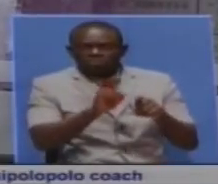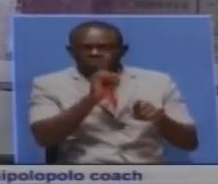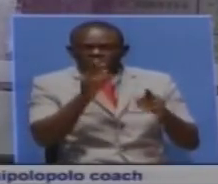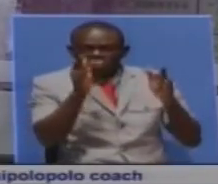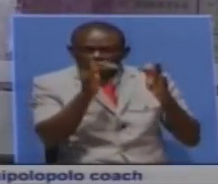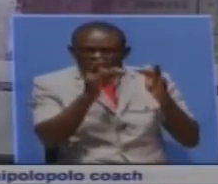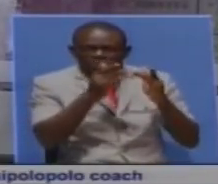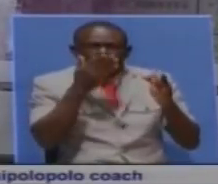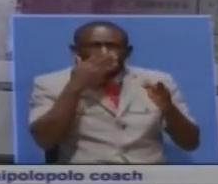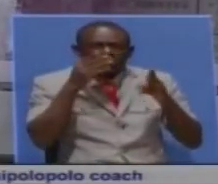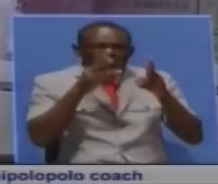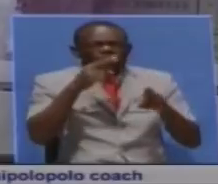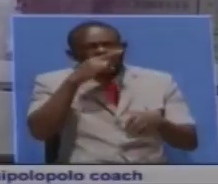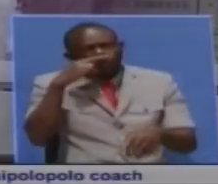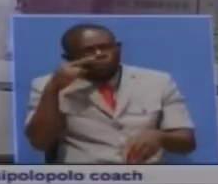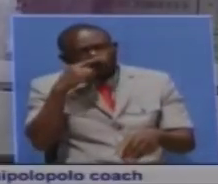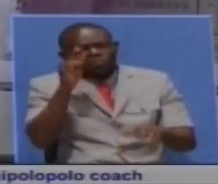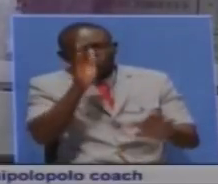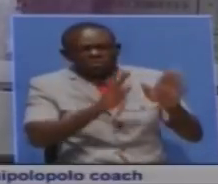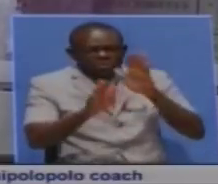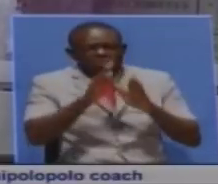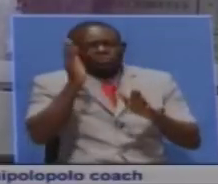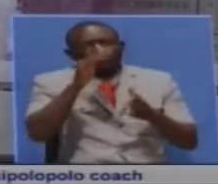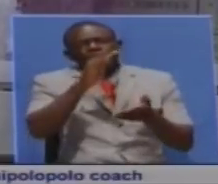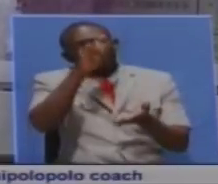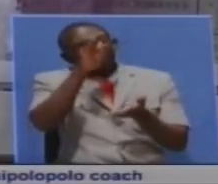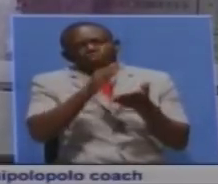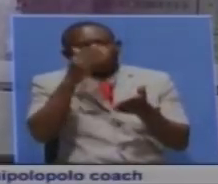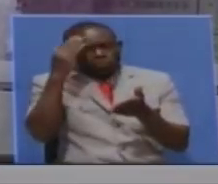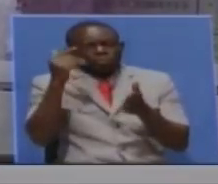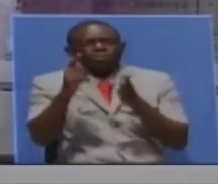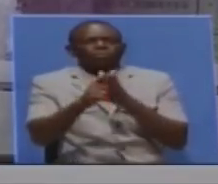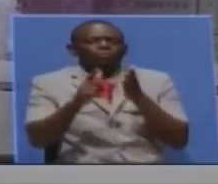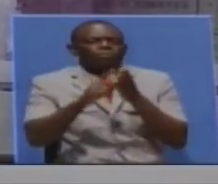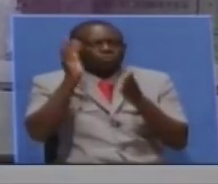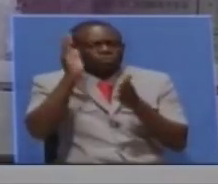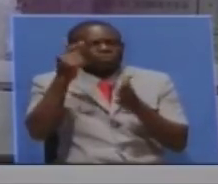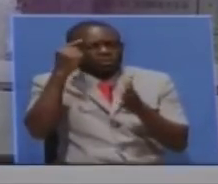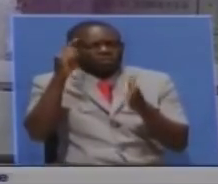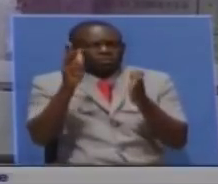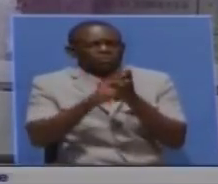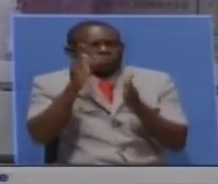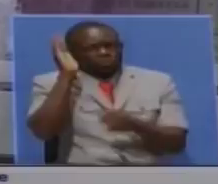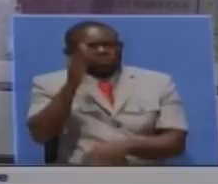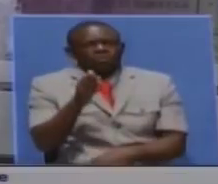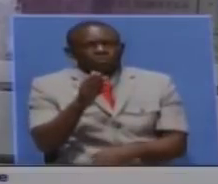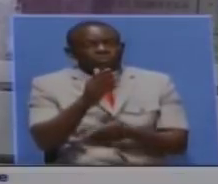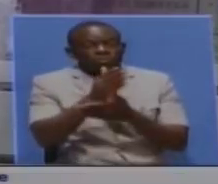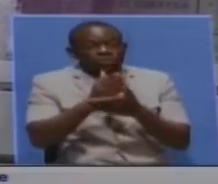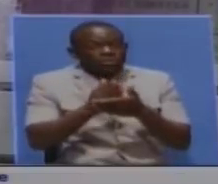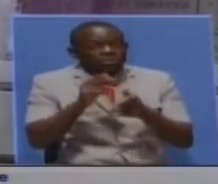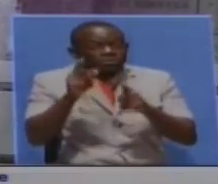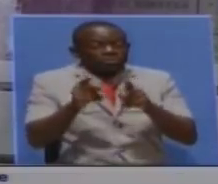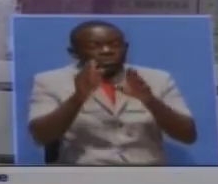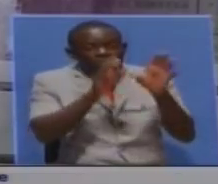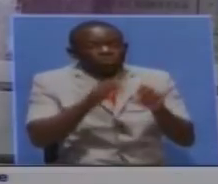and cyberbullying. Mr. Mshimba, however, said those that have been engaging in unpleasant online behavior have a reason to worry, as the